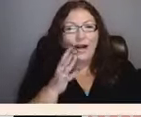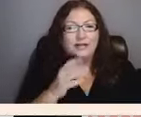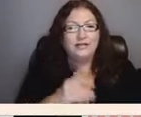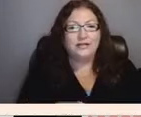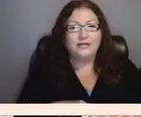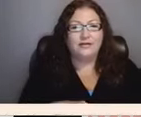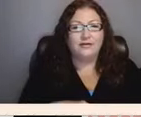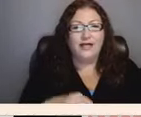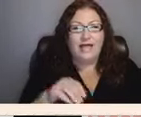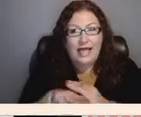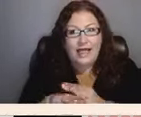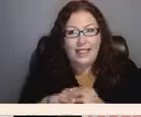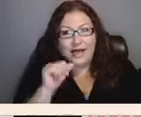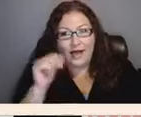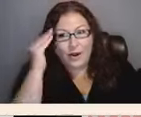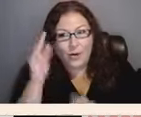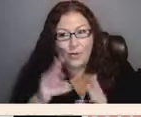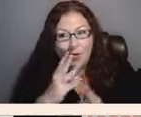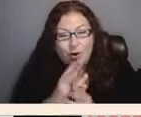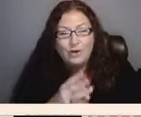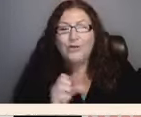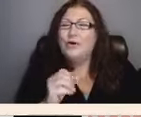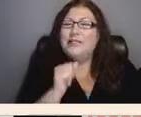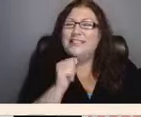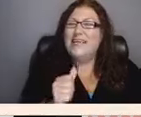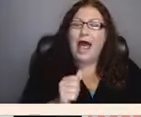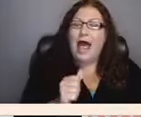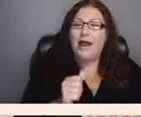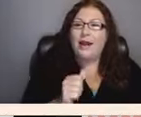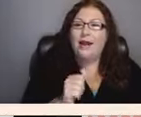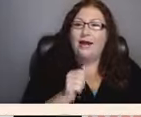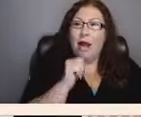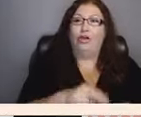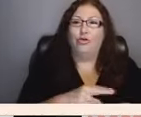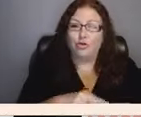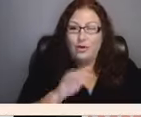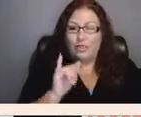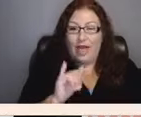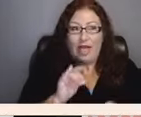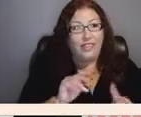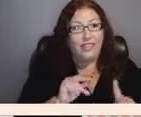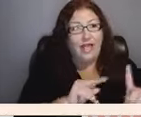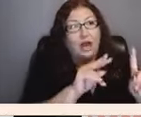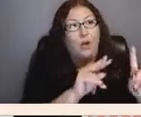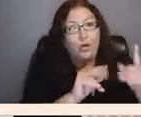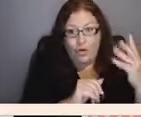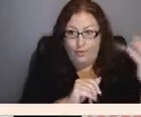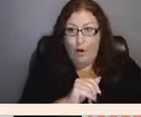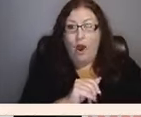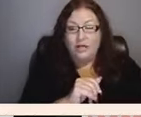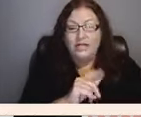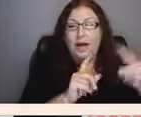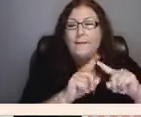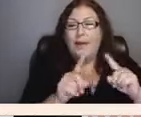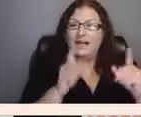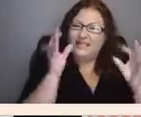it's not unusual that the hero departs, but then decides, maybe this isn't for